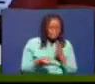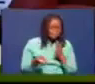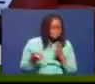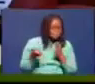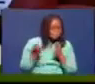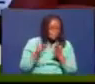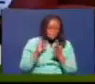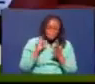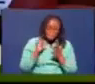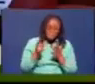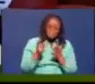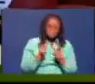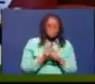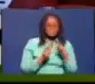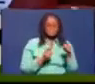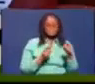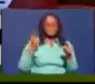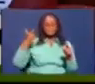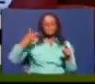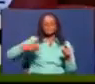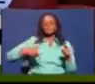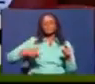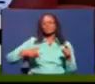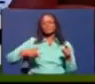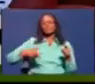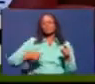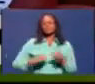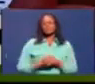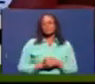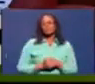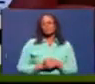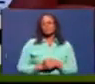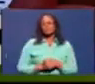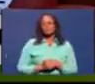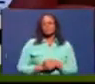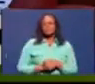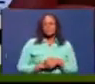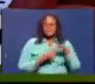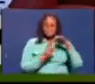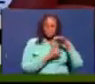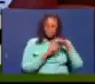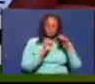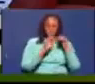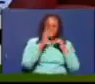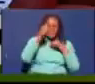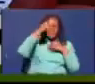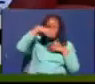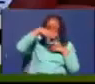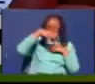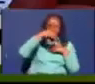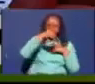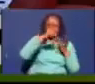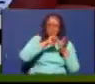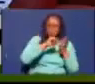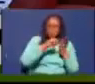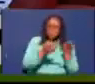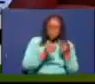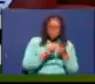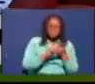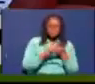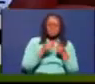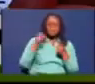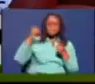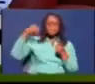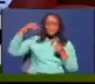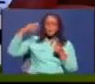country. What's happening in energy? That there are problems in power, there's problems in gas, there are